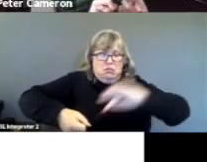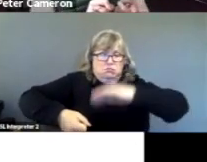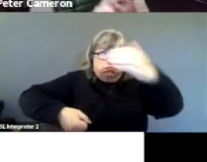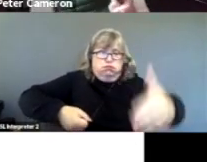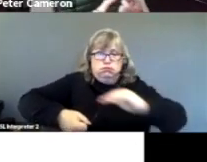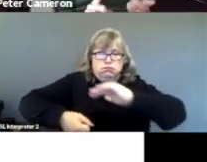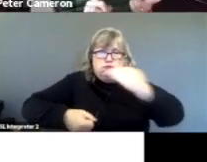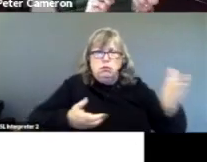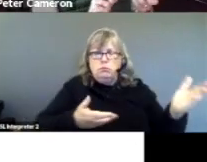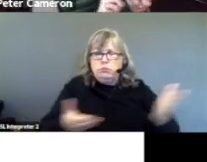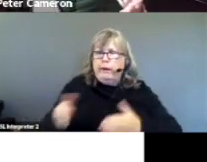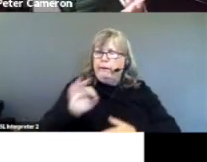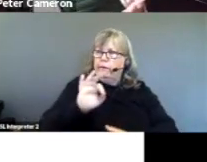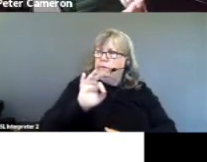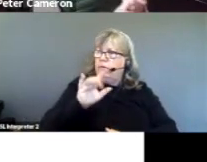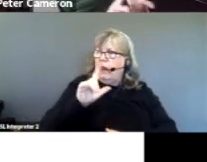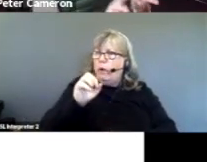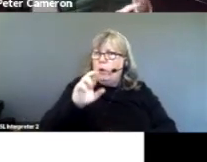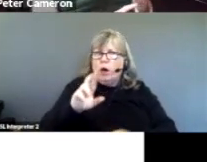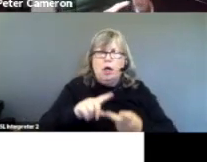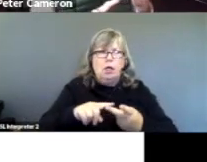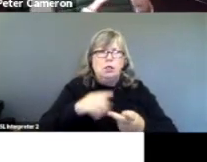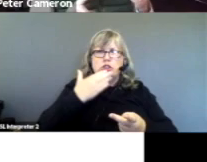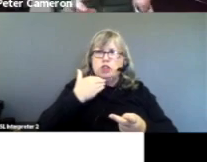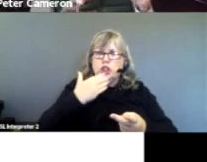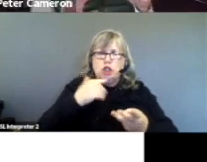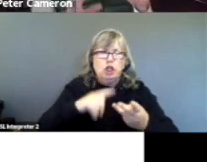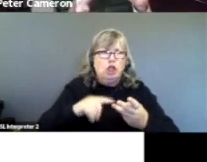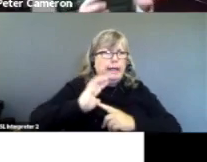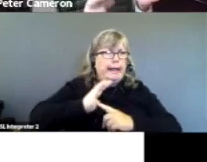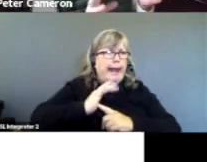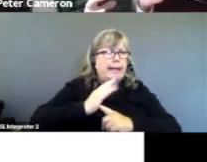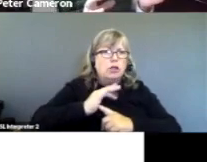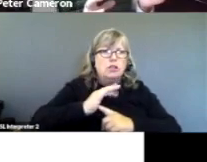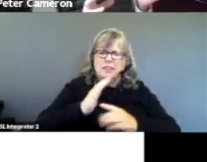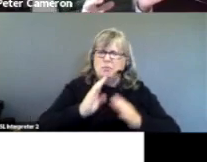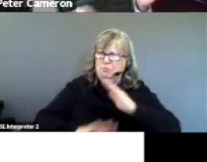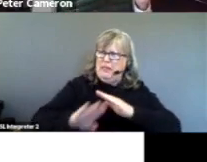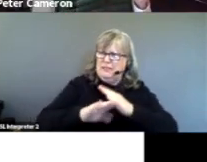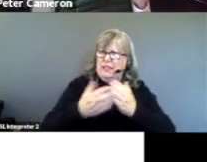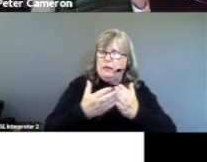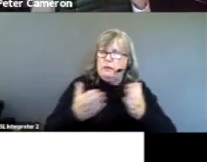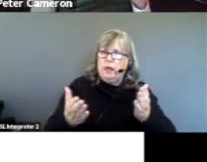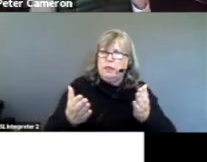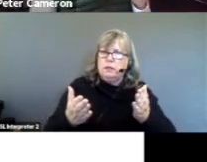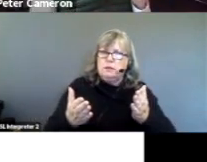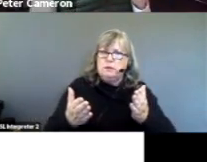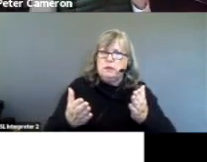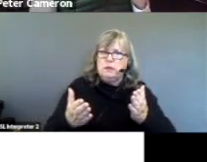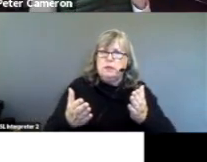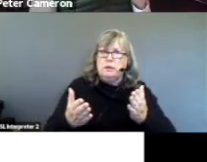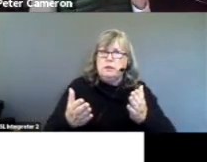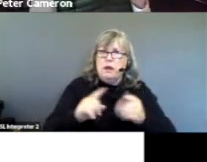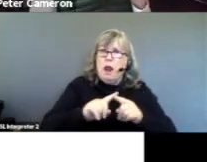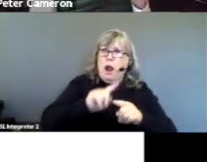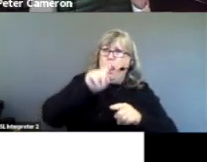stuff, flour, sugar, candles, sort of basic stuff to